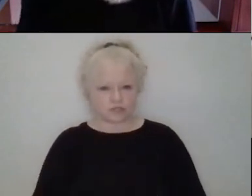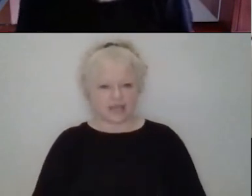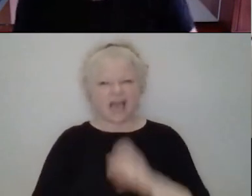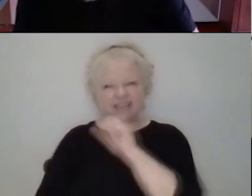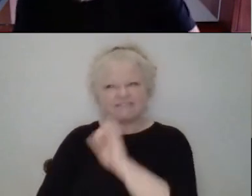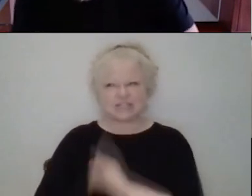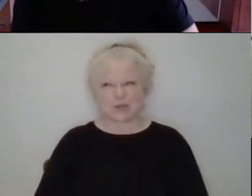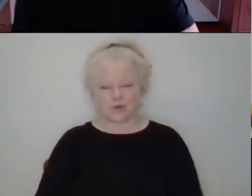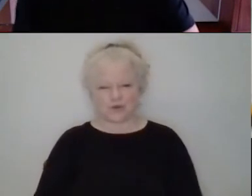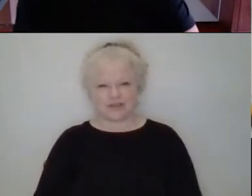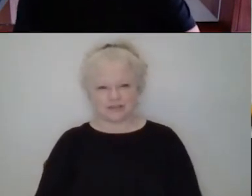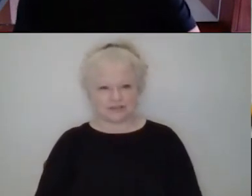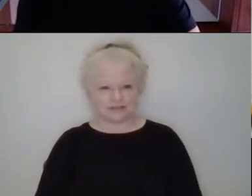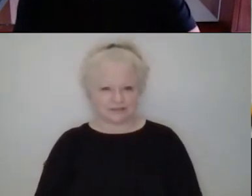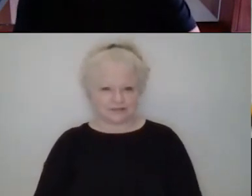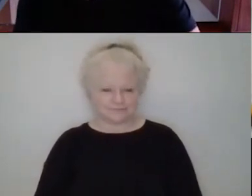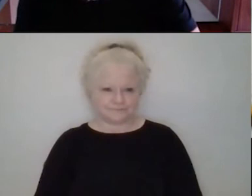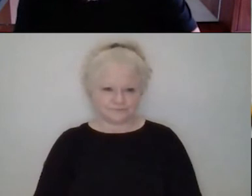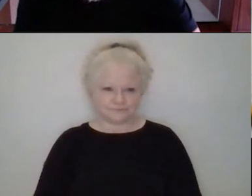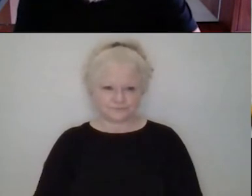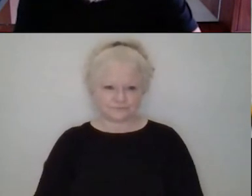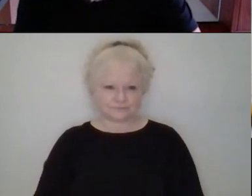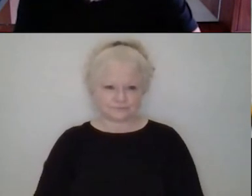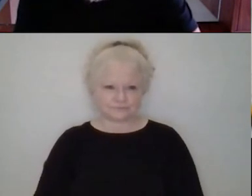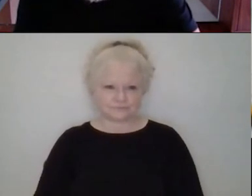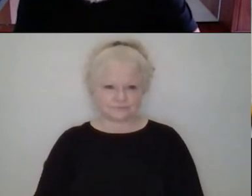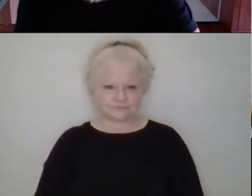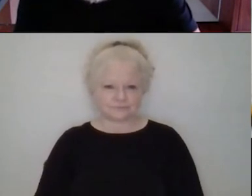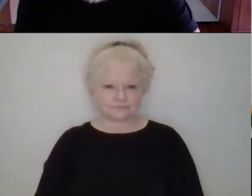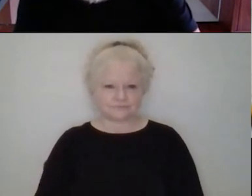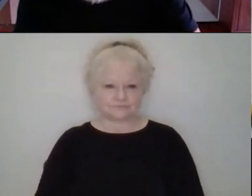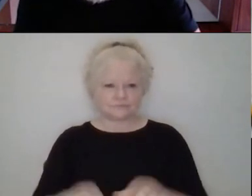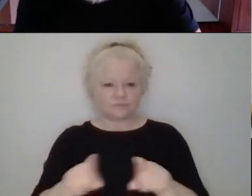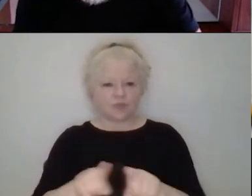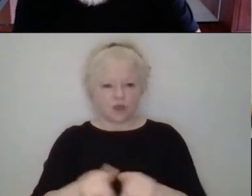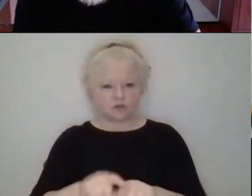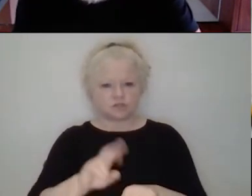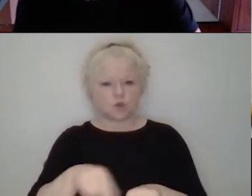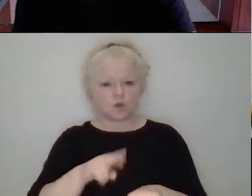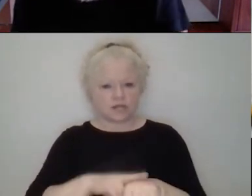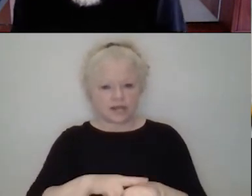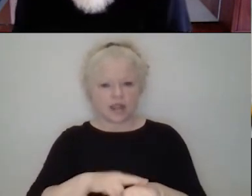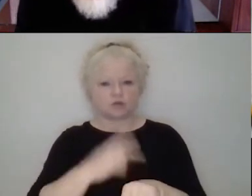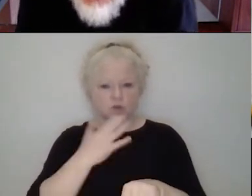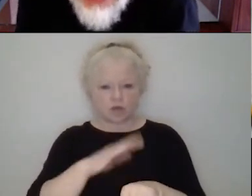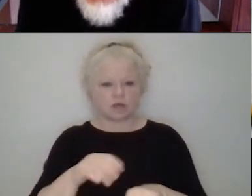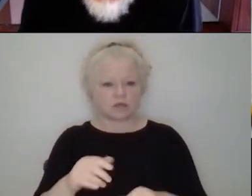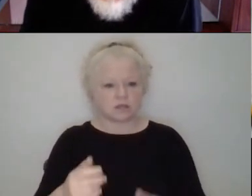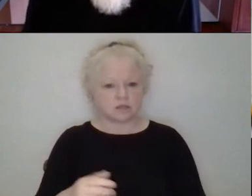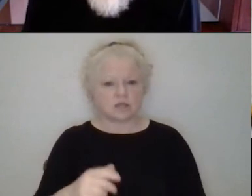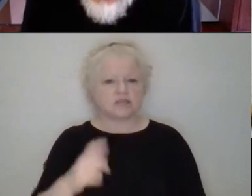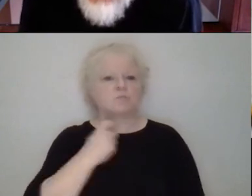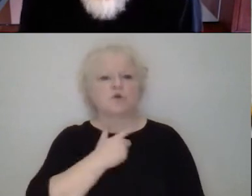it too. I also did it with Nacho Cadena, and it's a brand of